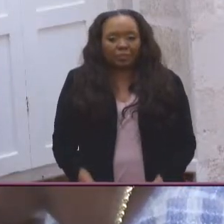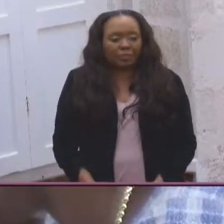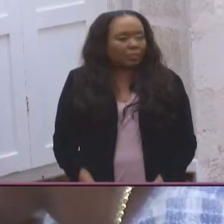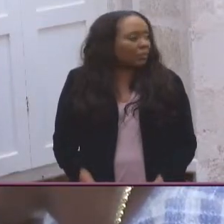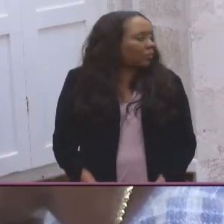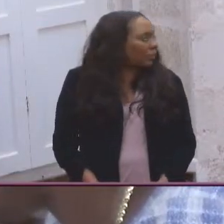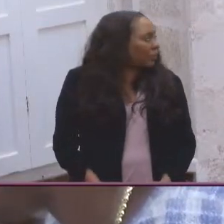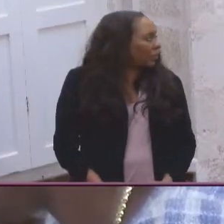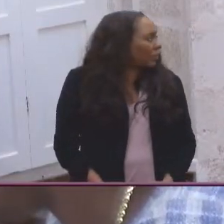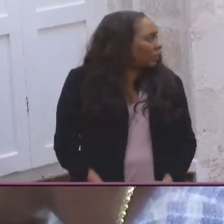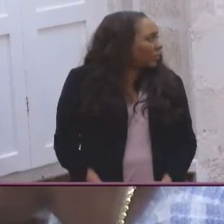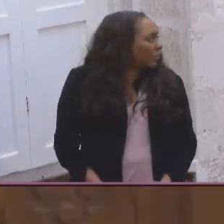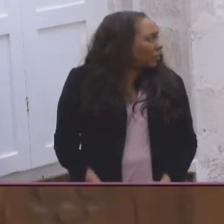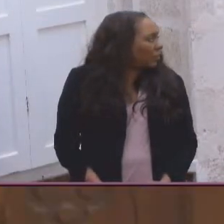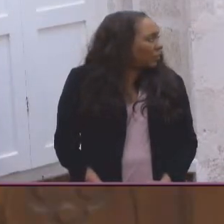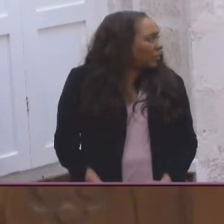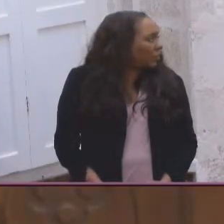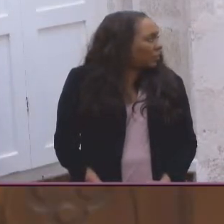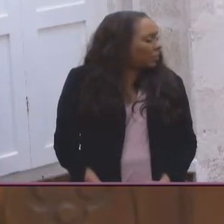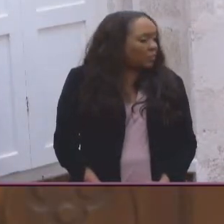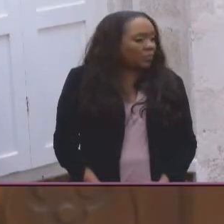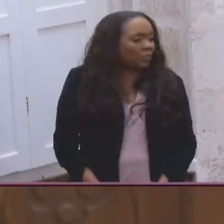Move that clause 1 stand part.